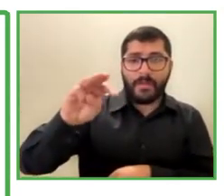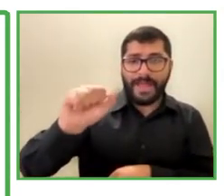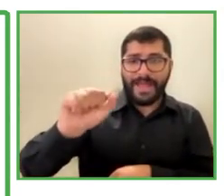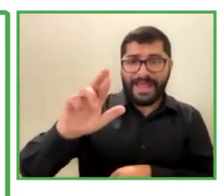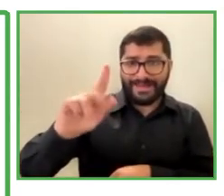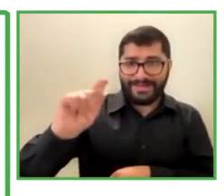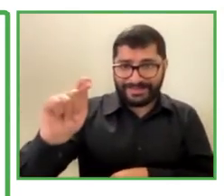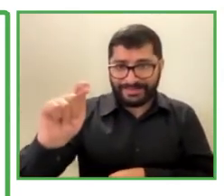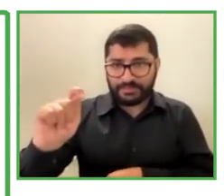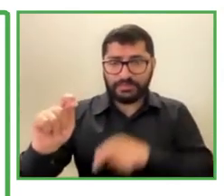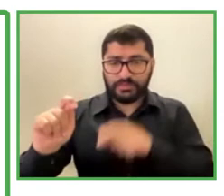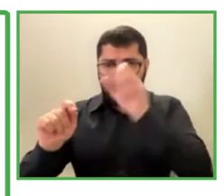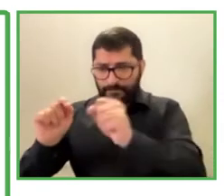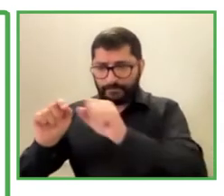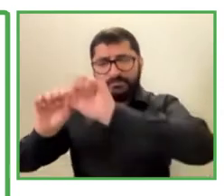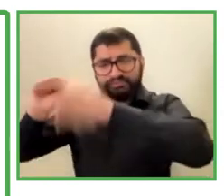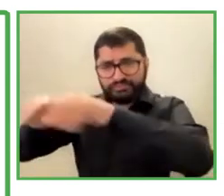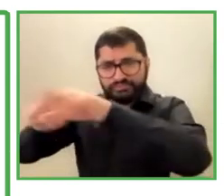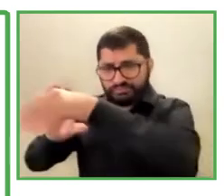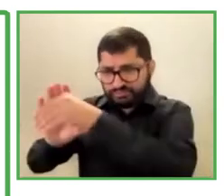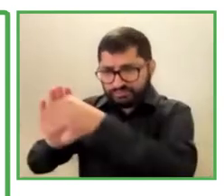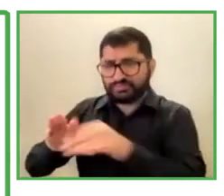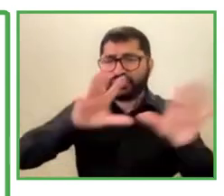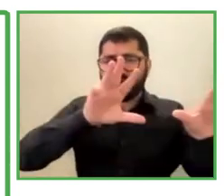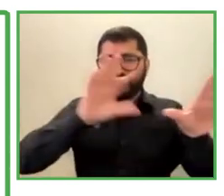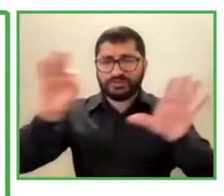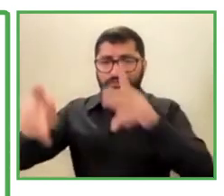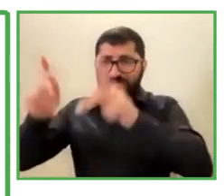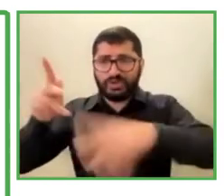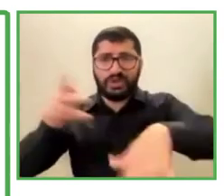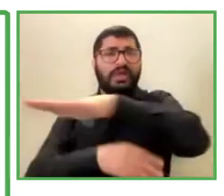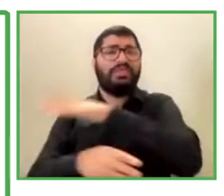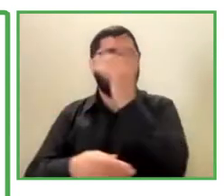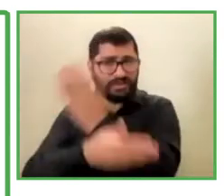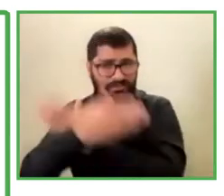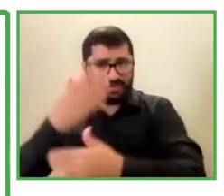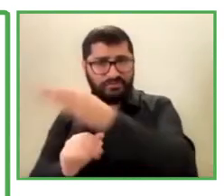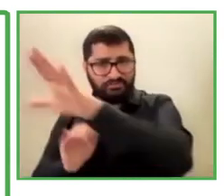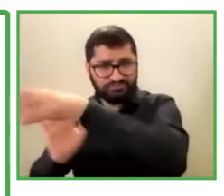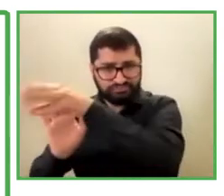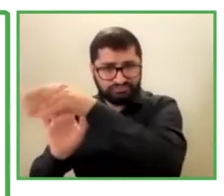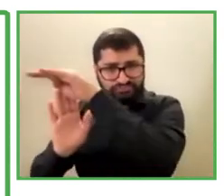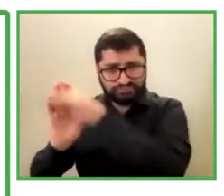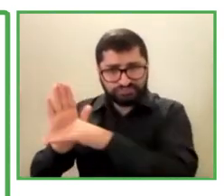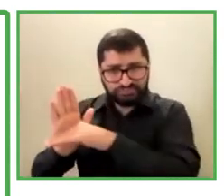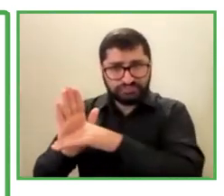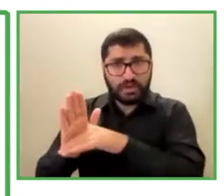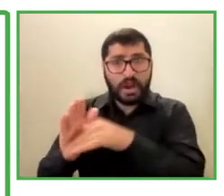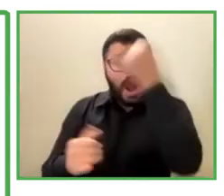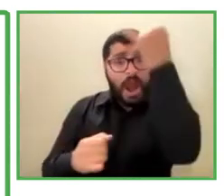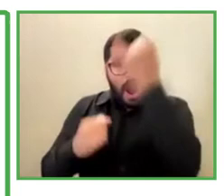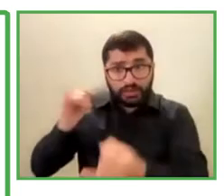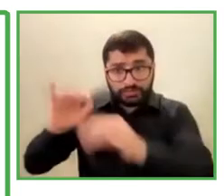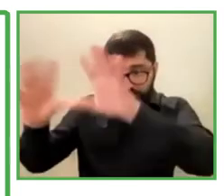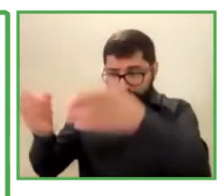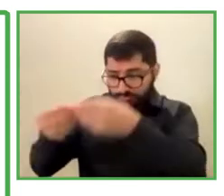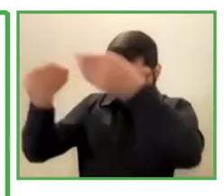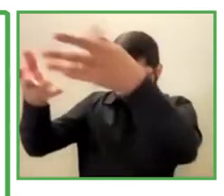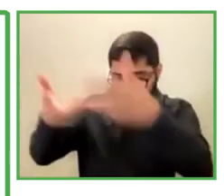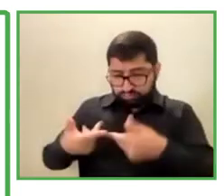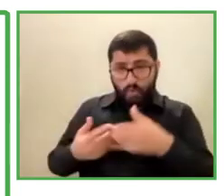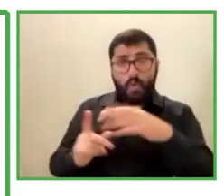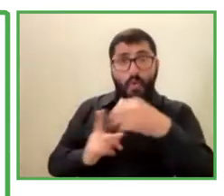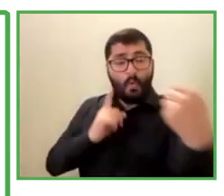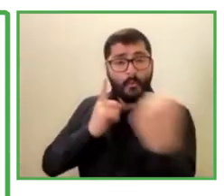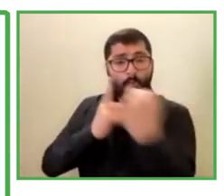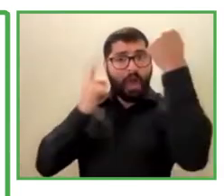disabilities for a year and a half. And the result was very impressive because the retention